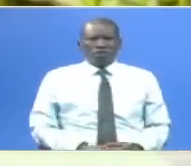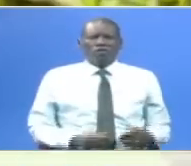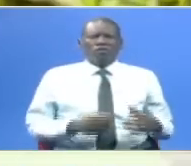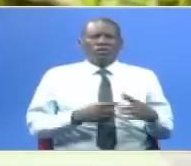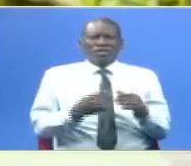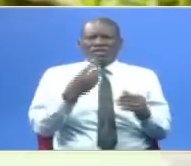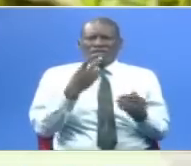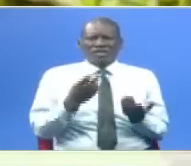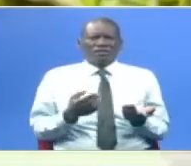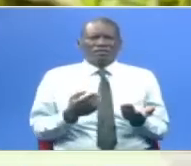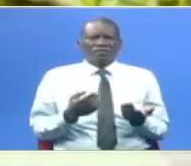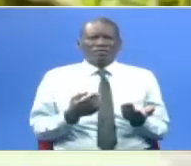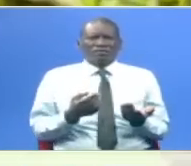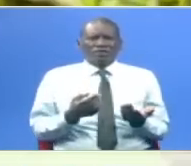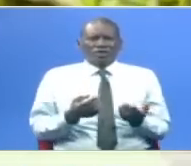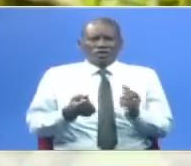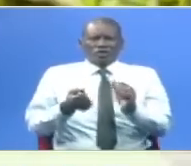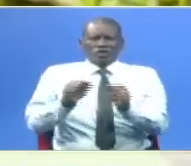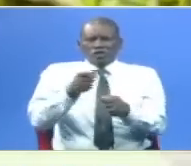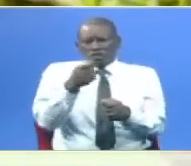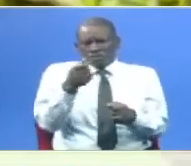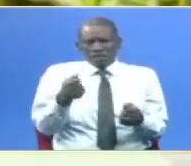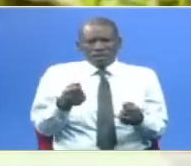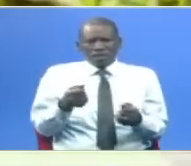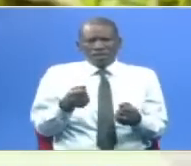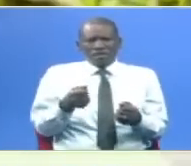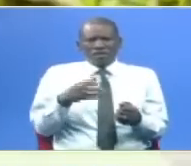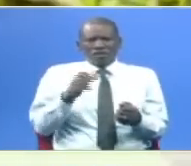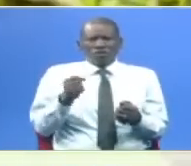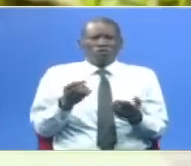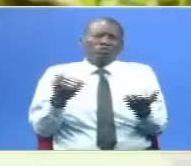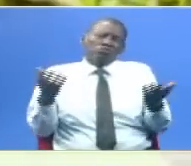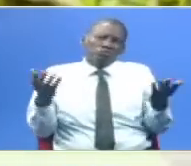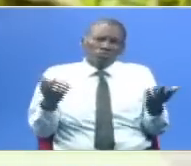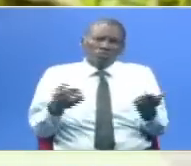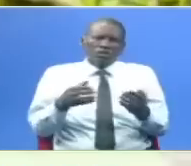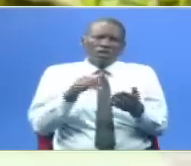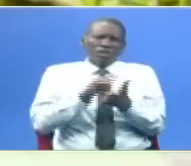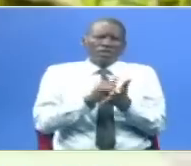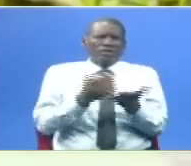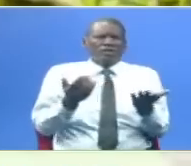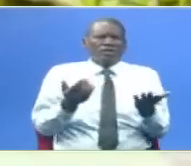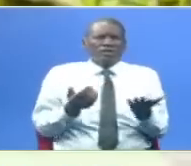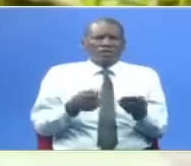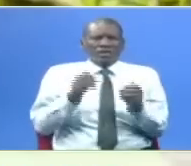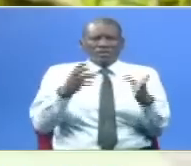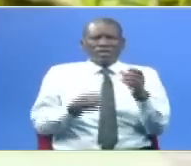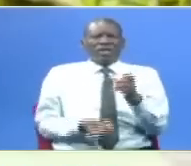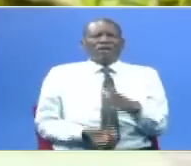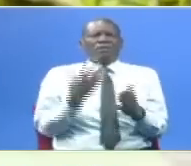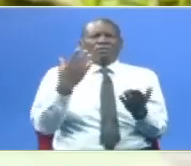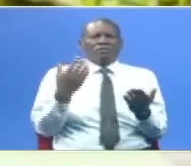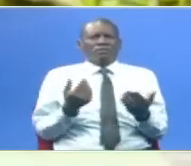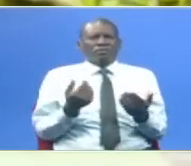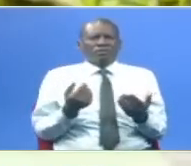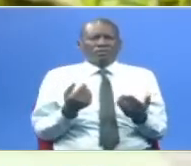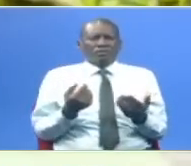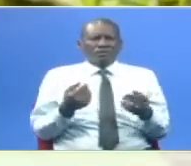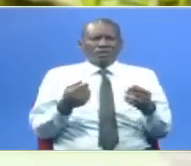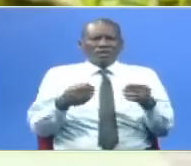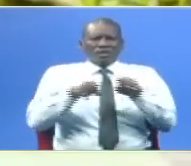democracy as roulette. Convert your money into chips, you throw them on a table, it spins, and you have to take what comes. And he doesn't like that loss of power